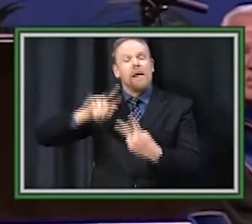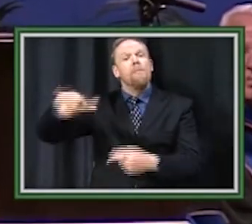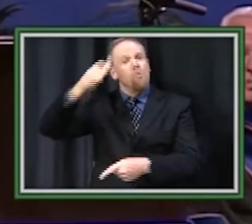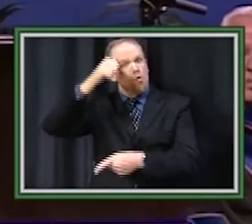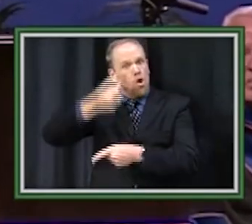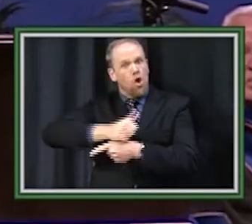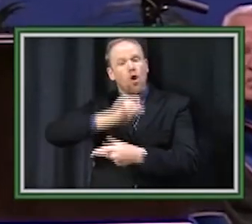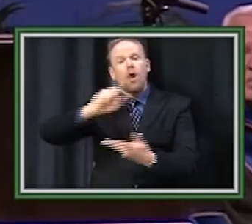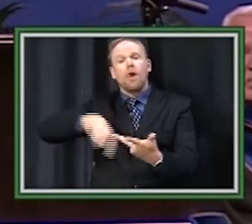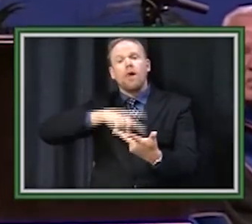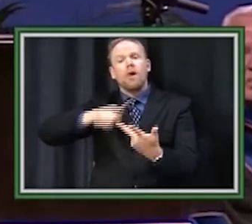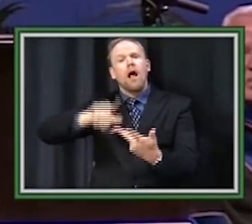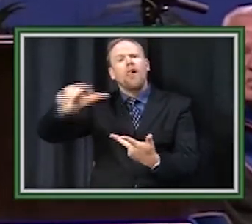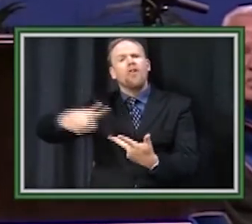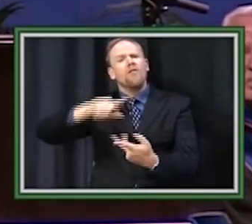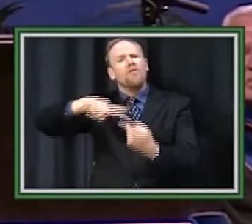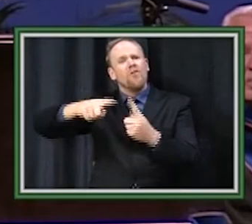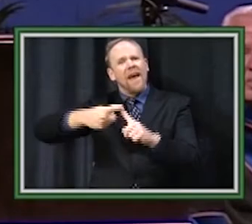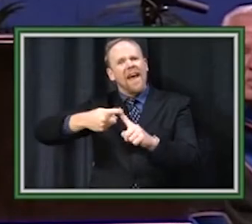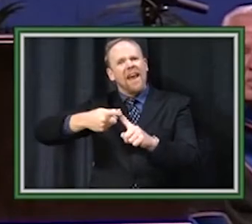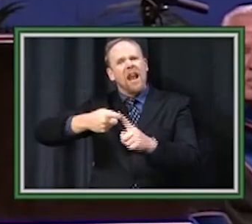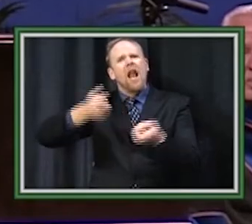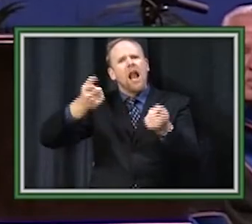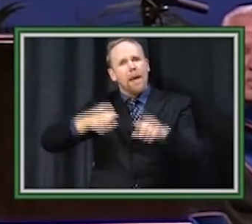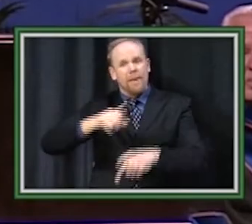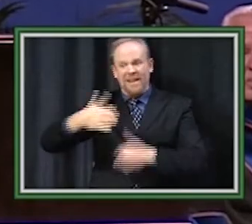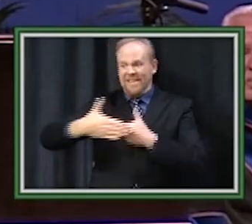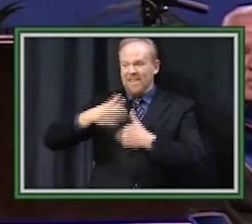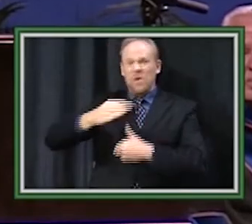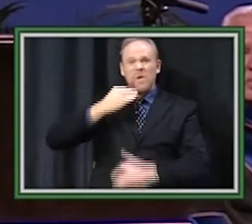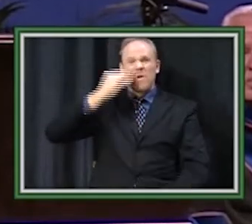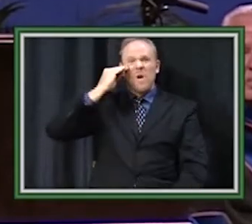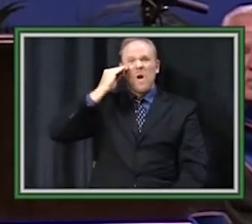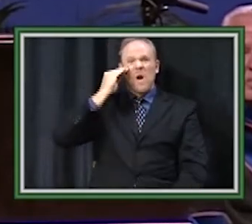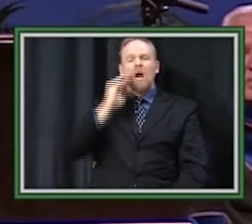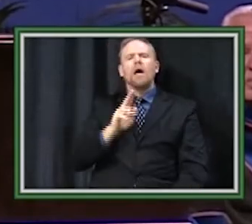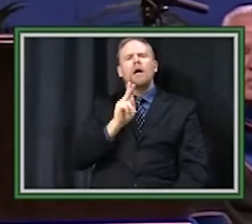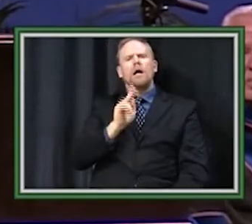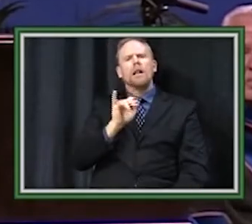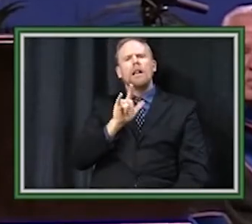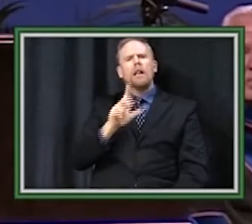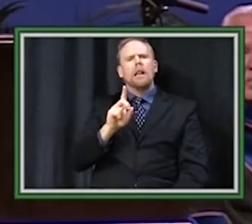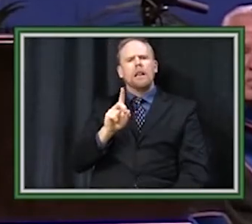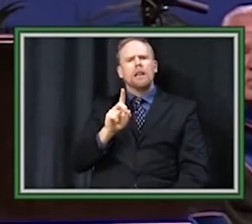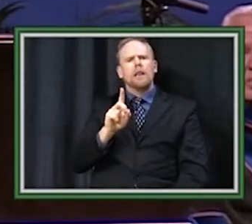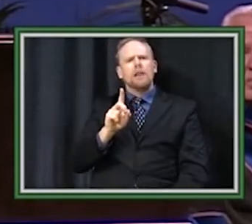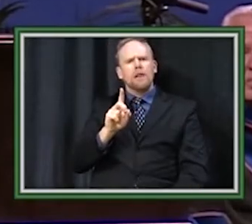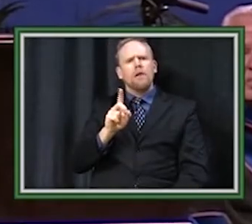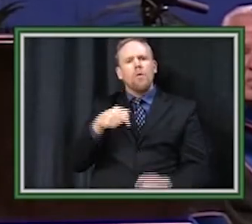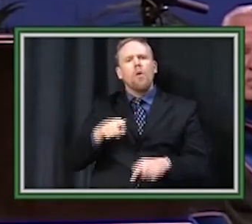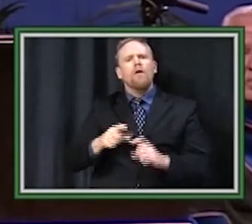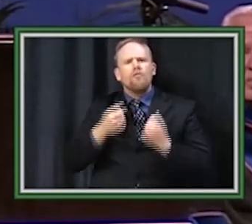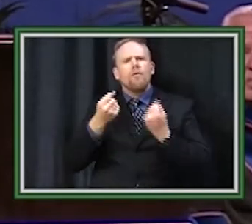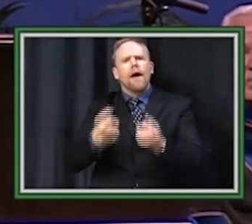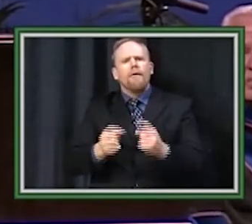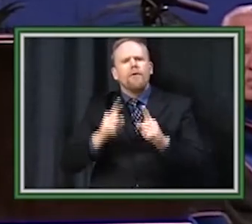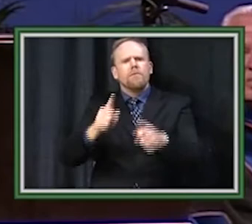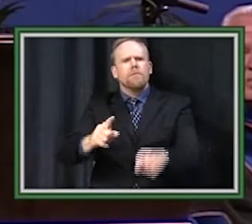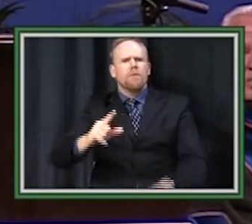Jah, were killed only a few feet from their house as they were being driven to their home for Farhad's graduation